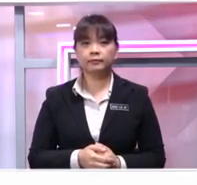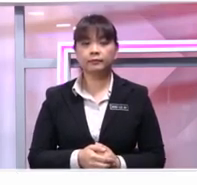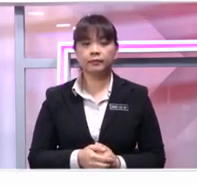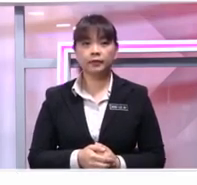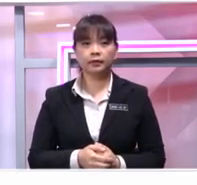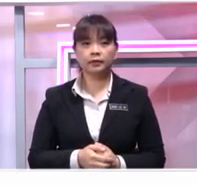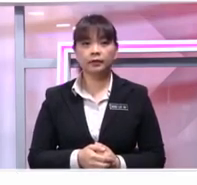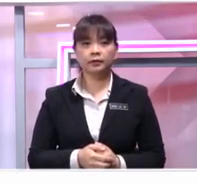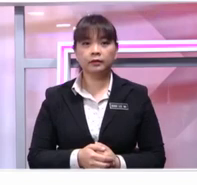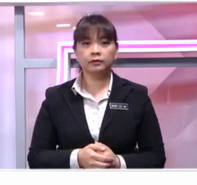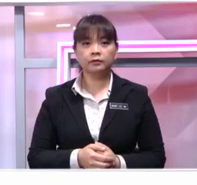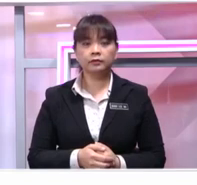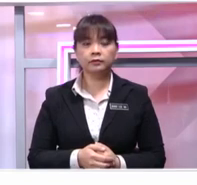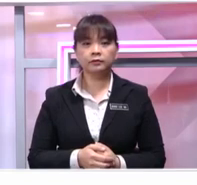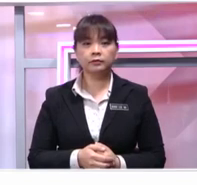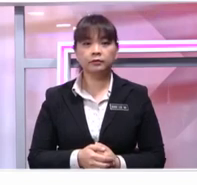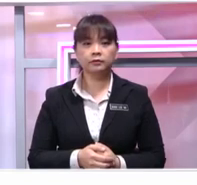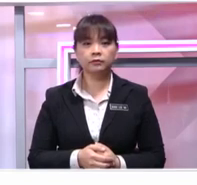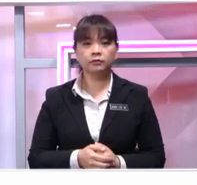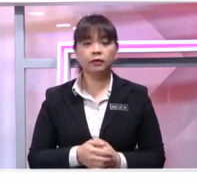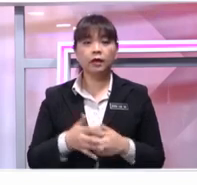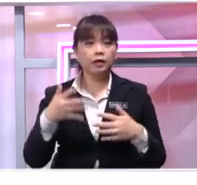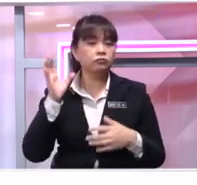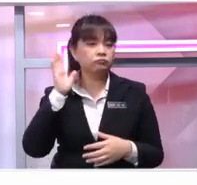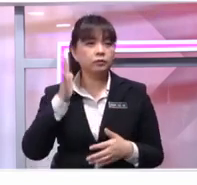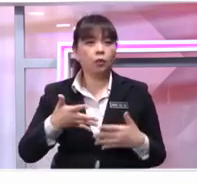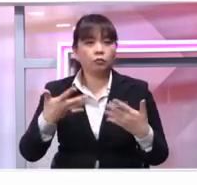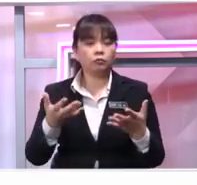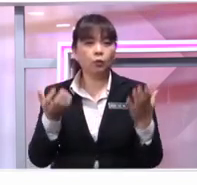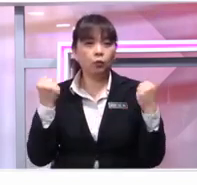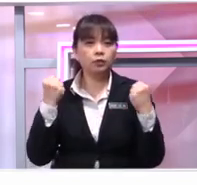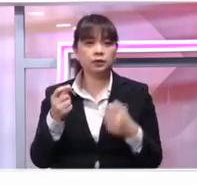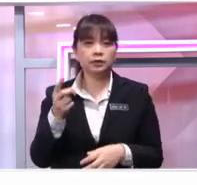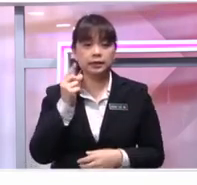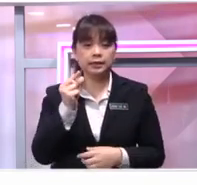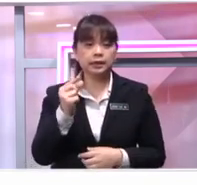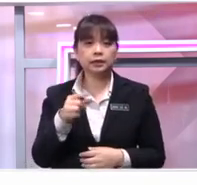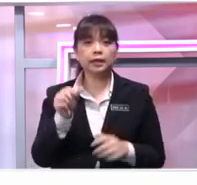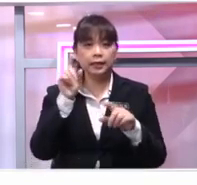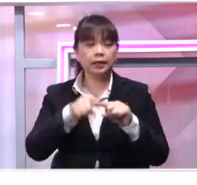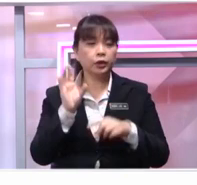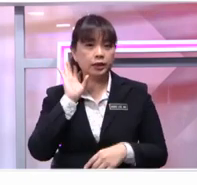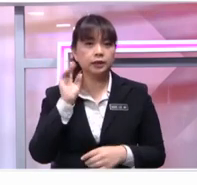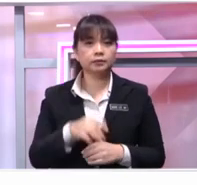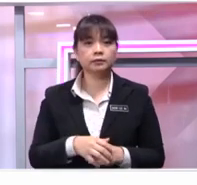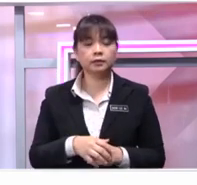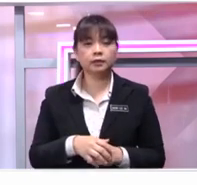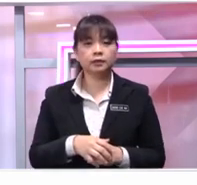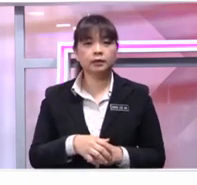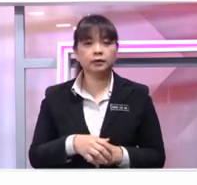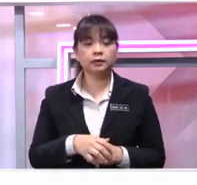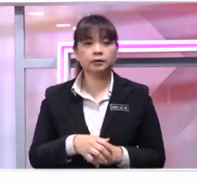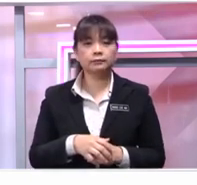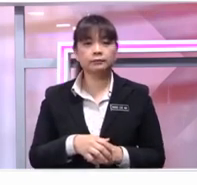lot. Okay. Okay, louder, please, my dear. I spend a lot my free time on social